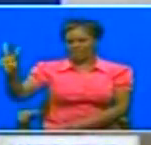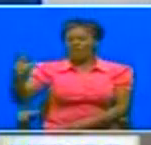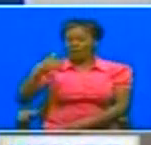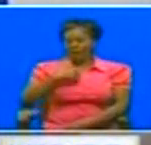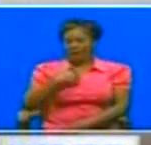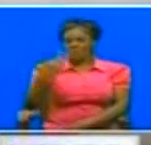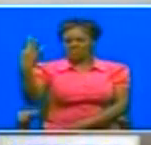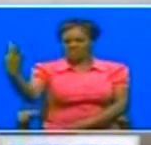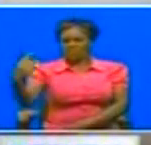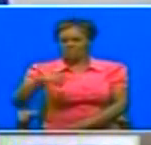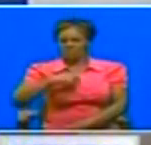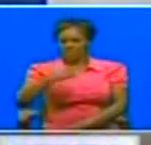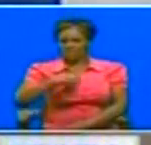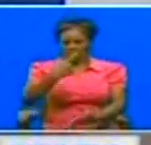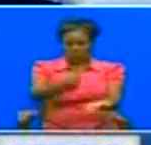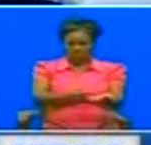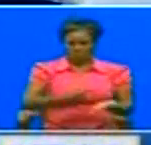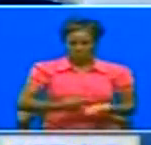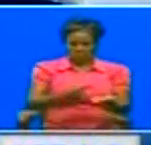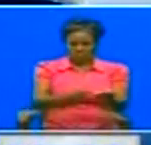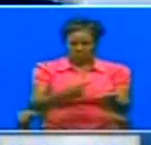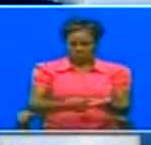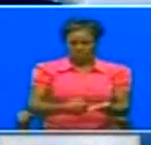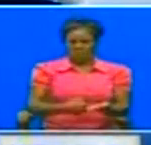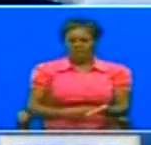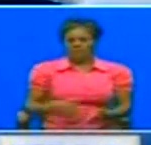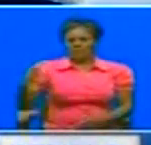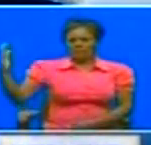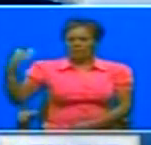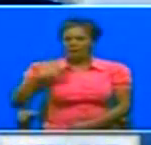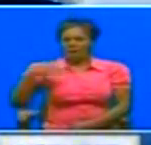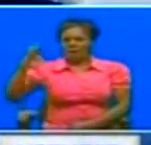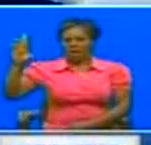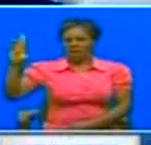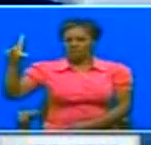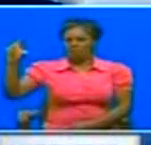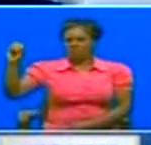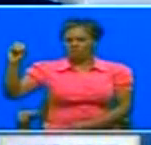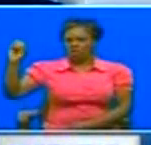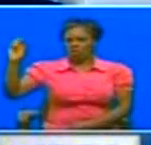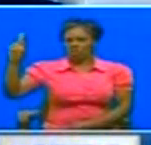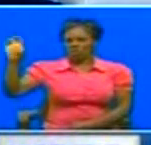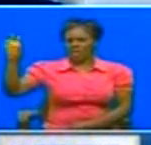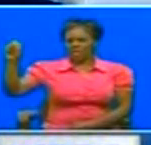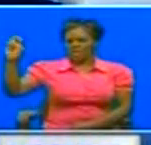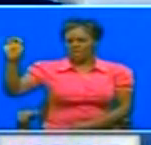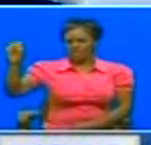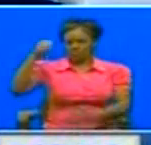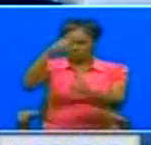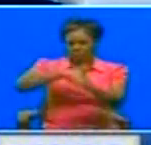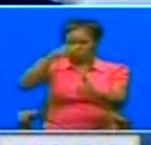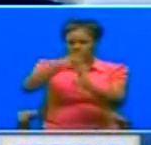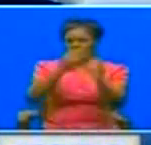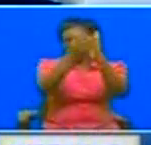got three guests to discuss this. I've got, right to my extreme right, I've got Florence Anam. She's a communication and advocacy expert